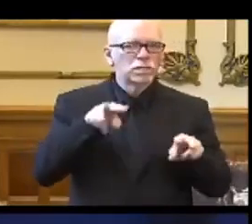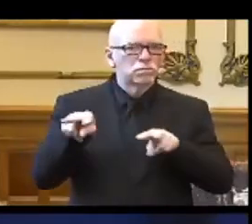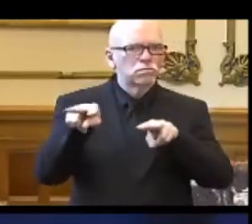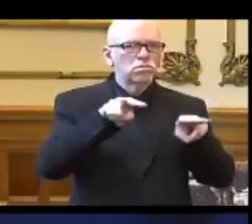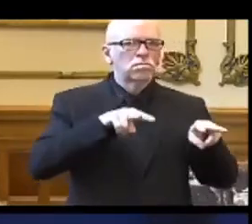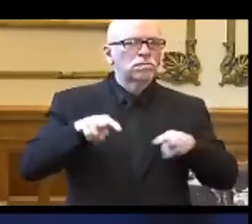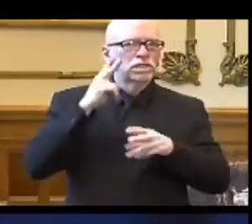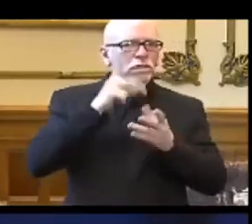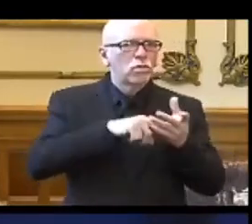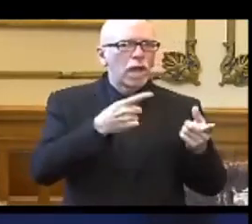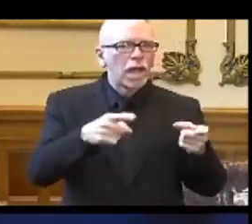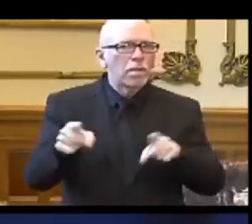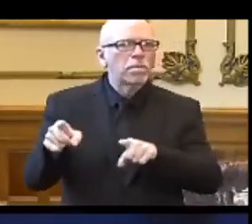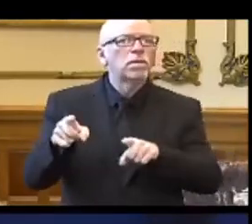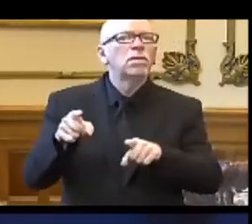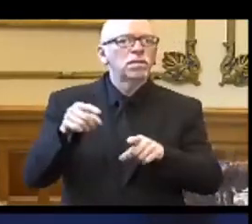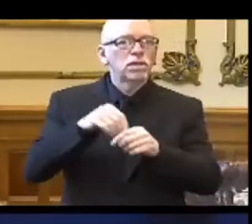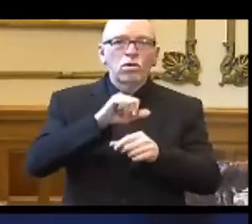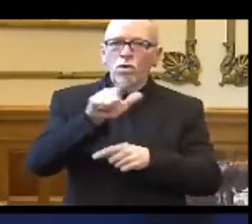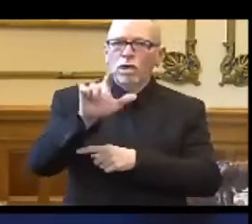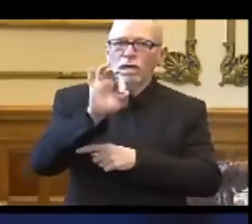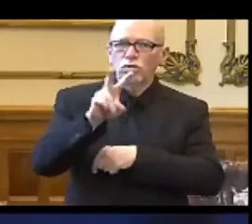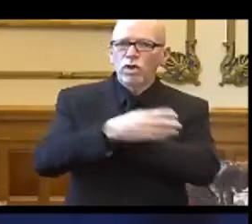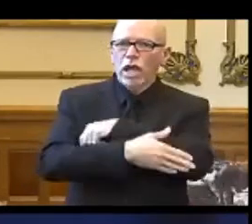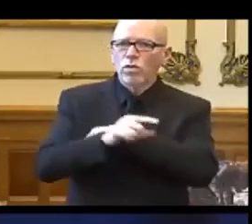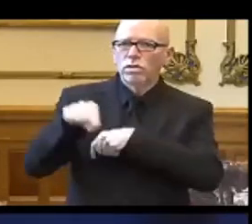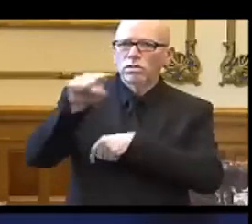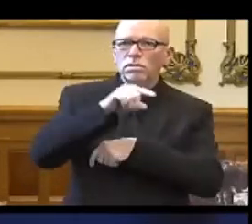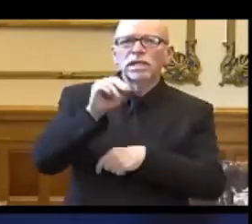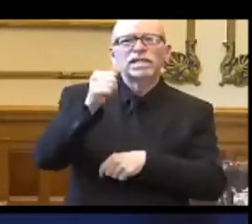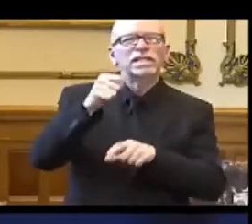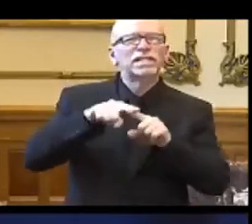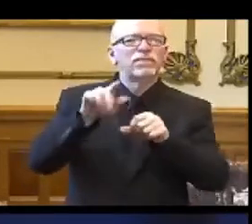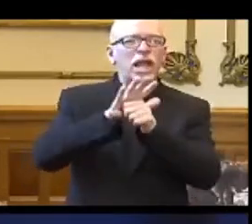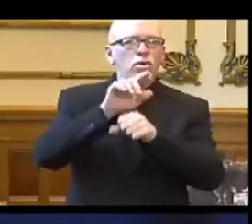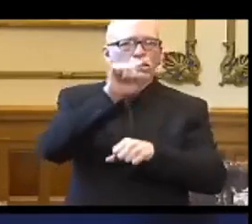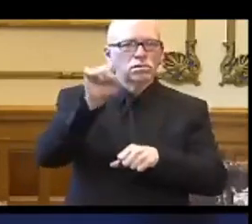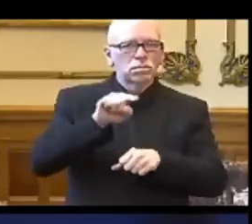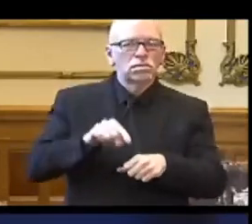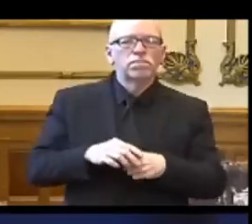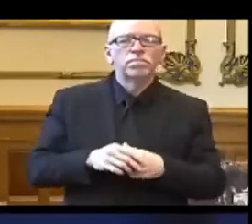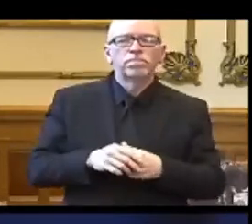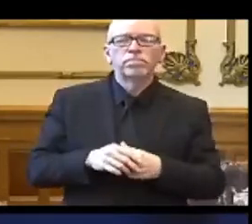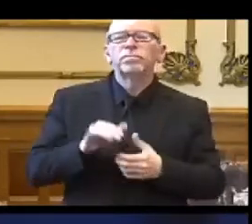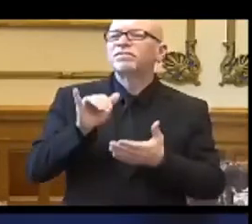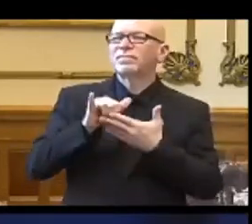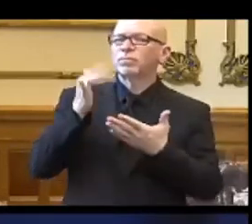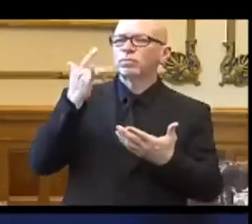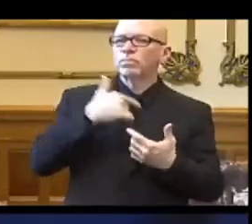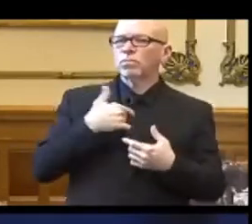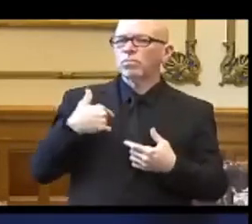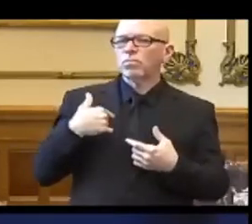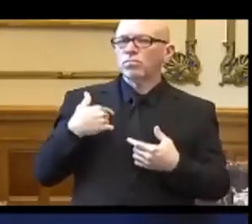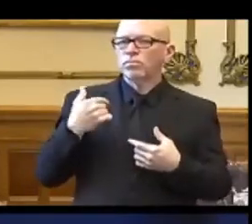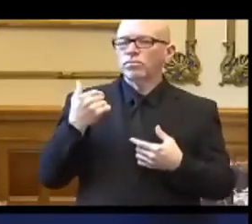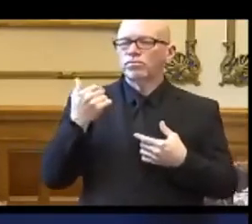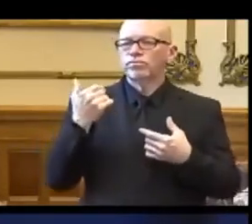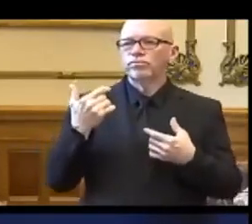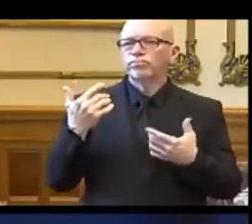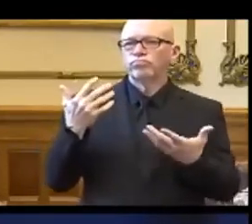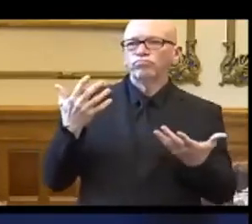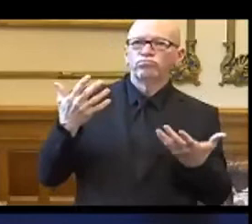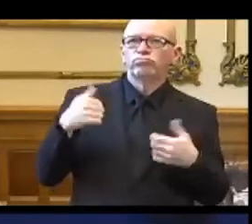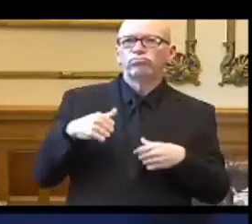occurring in all 92 counties in those 10 different health regions. And so that's why we've dealt